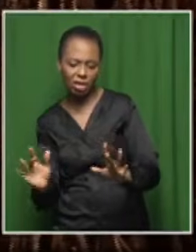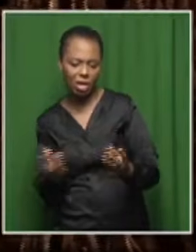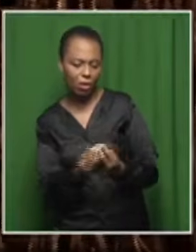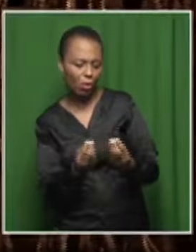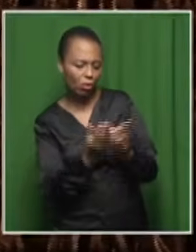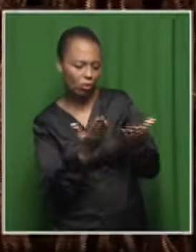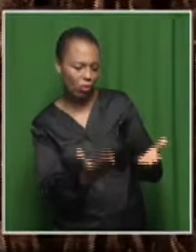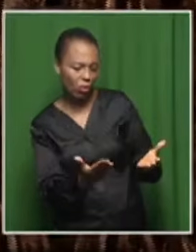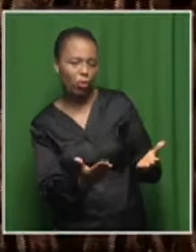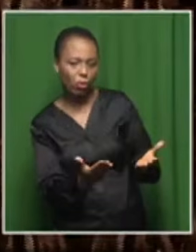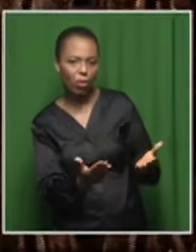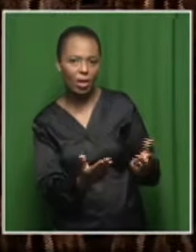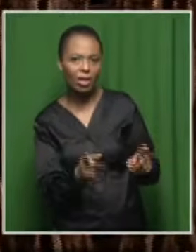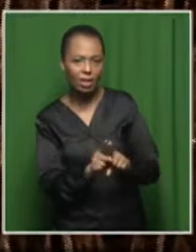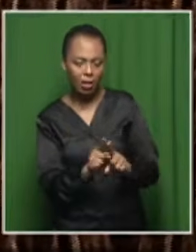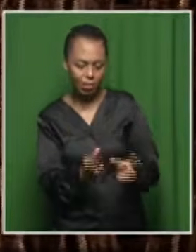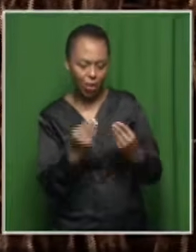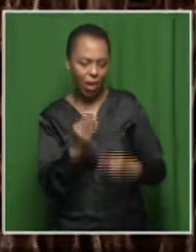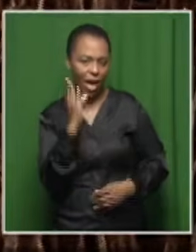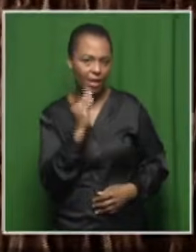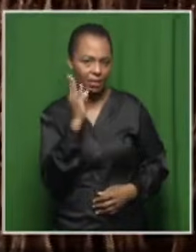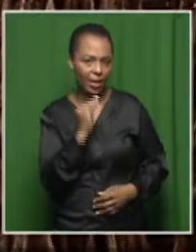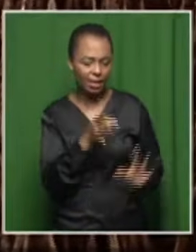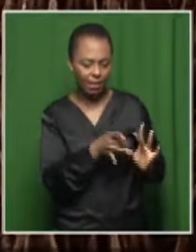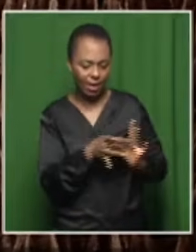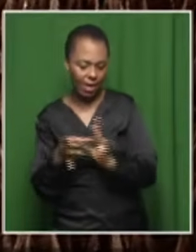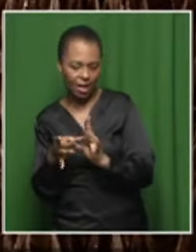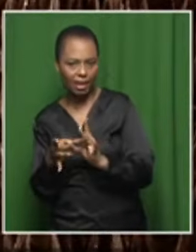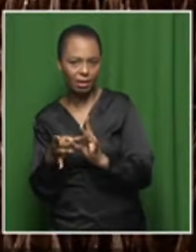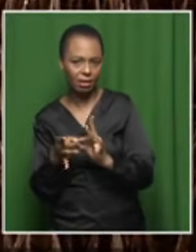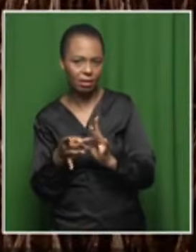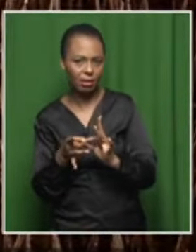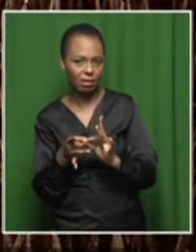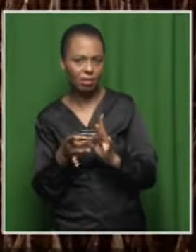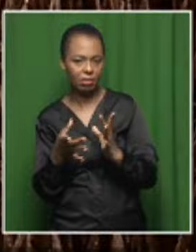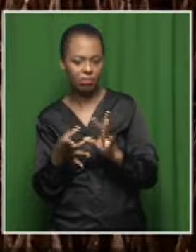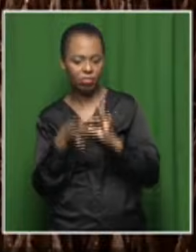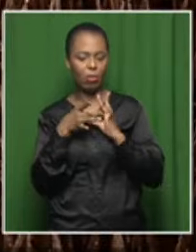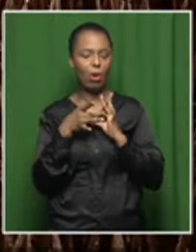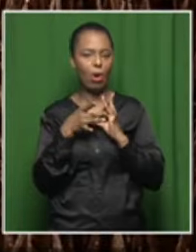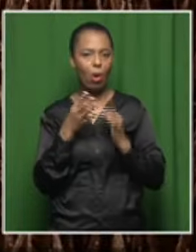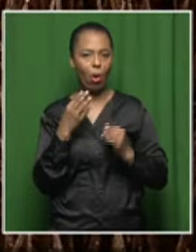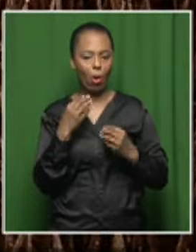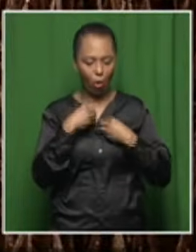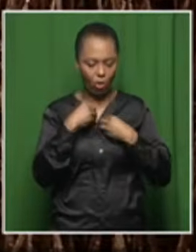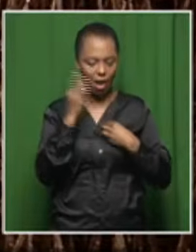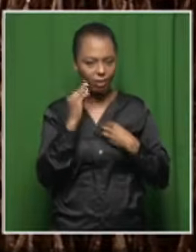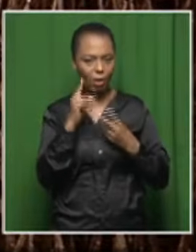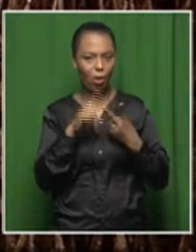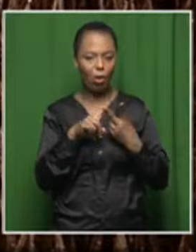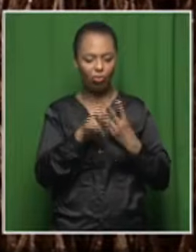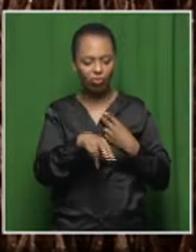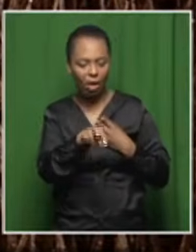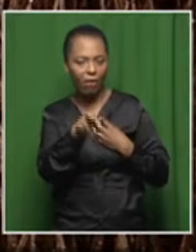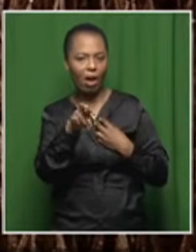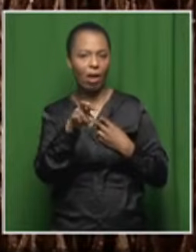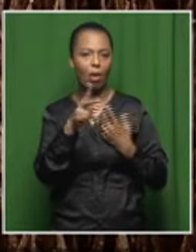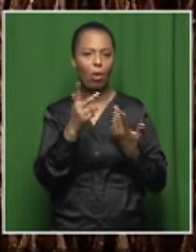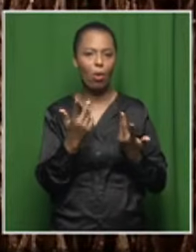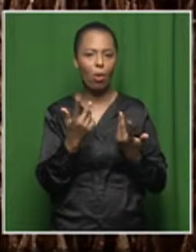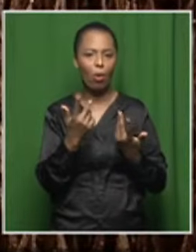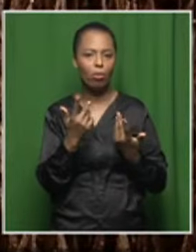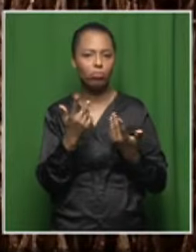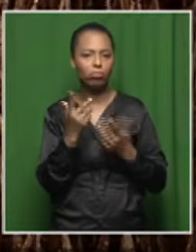to experience it and kind of relate it to your own experience of maybe traveling and visiting an informal community